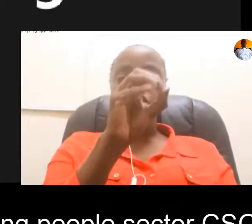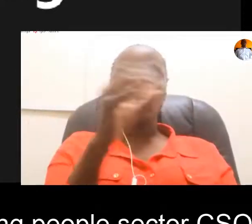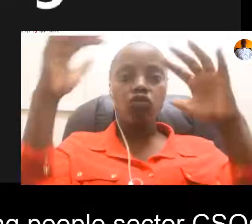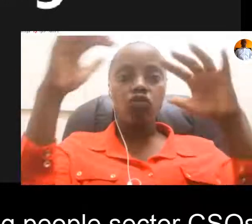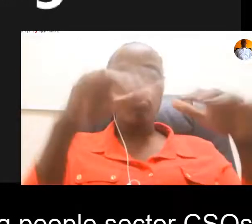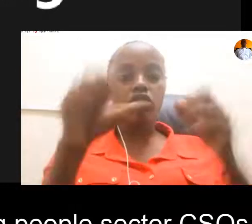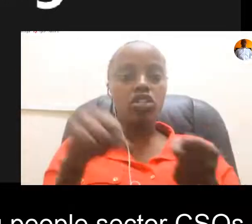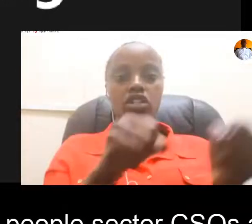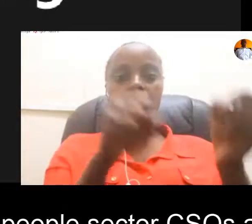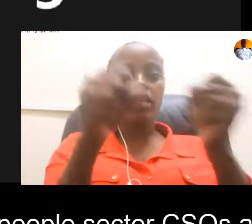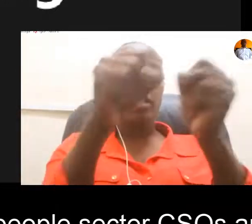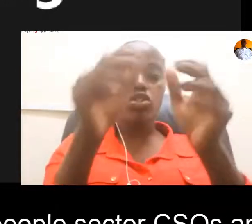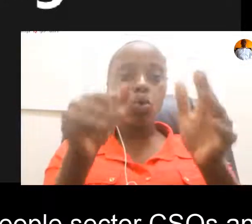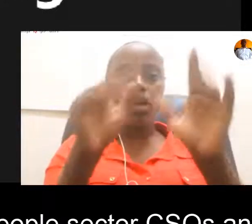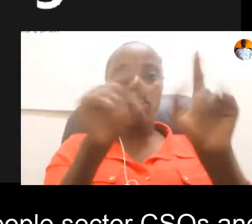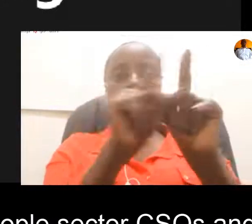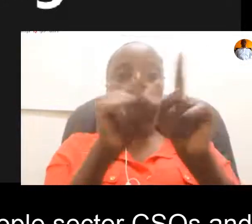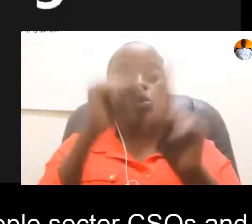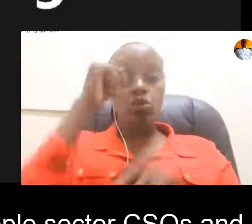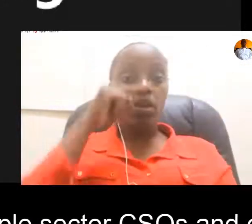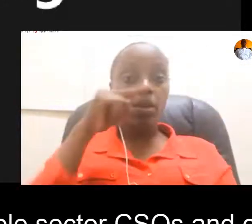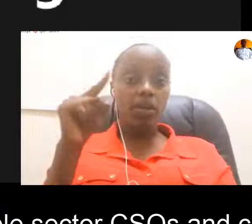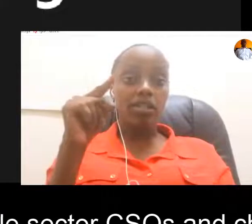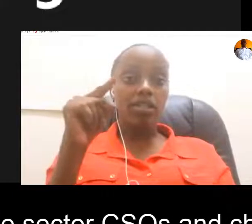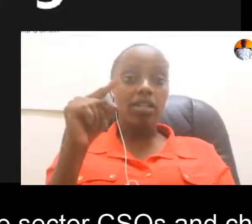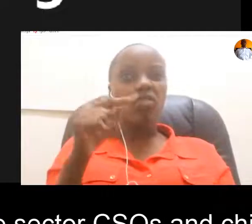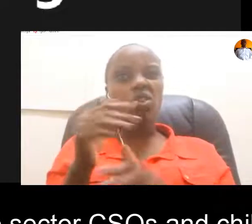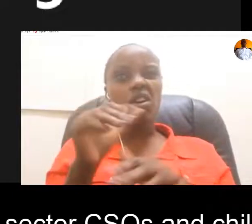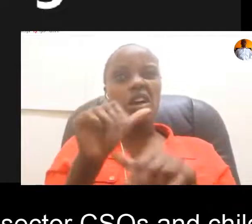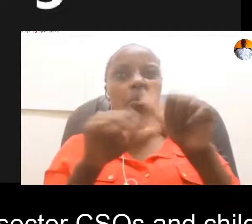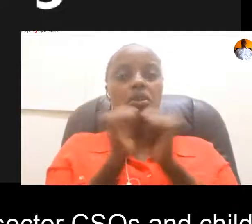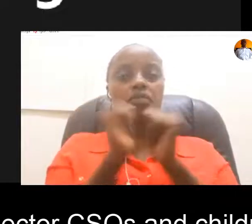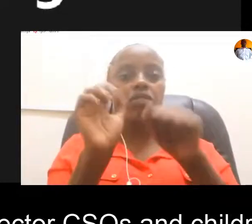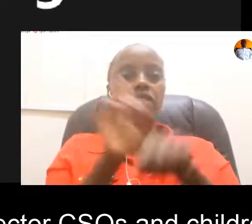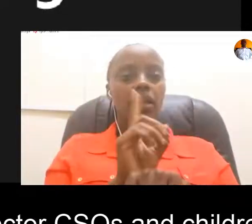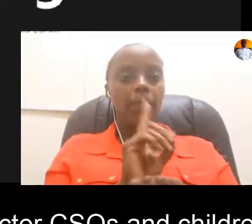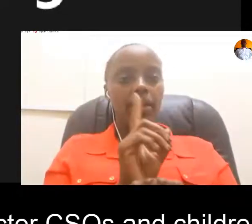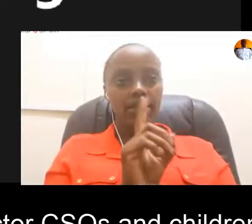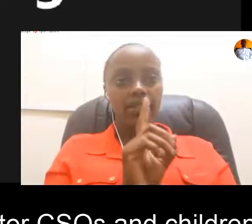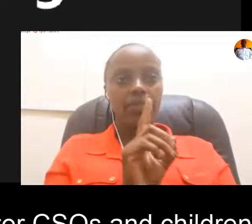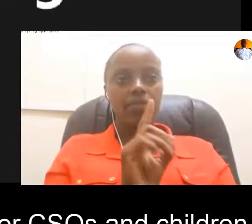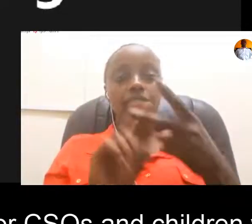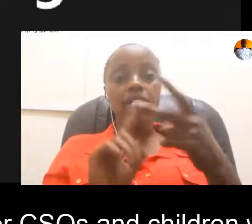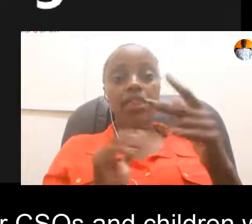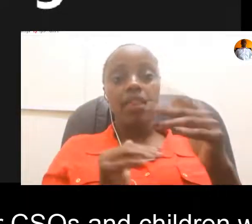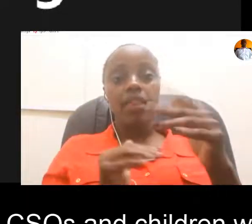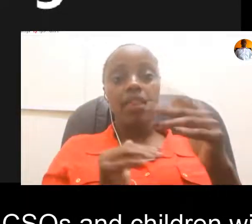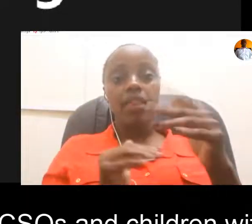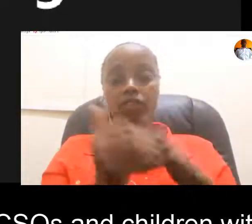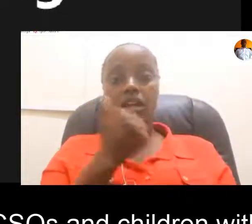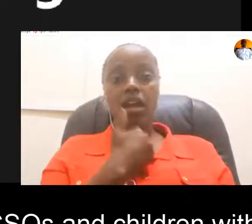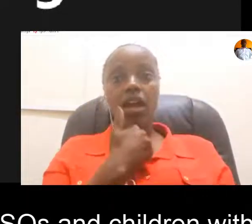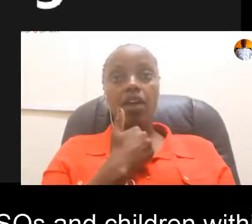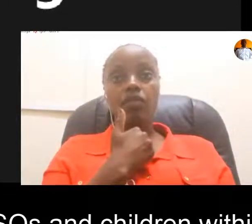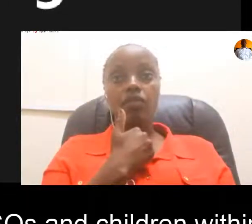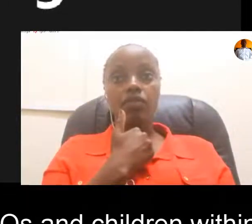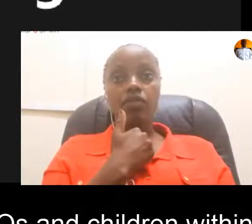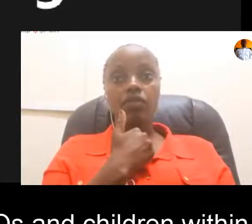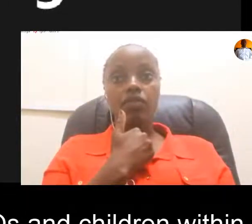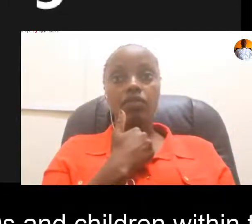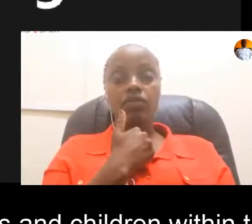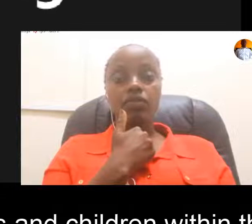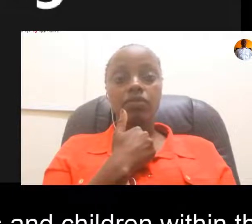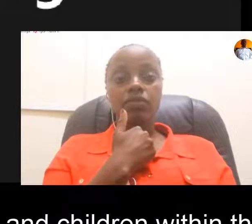and policies for about 15 minutes. And after that, we will get the next